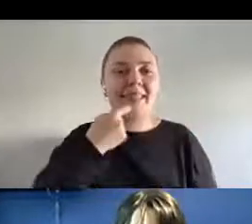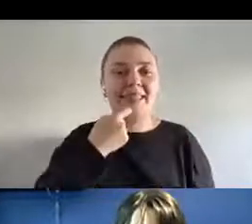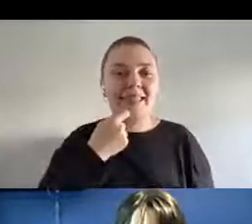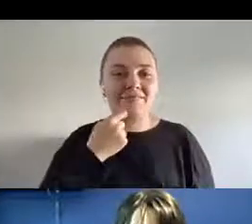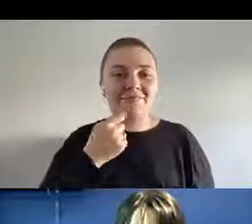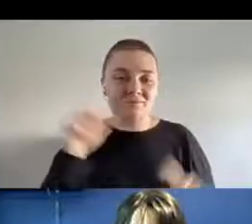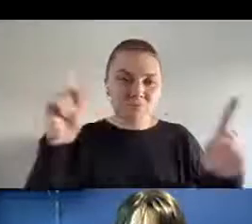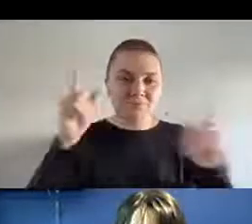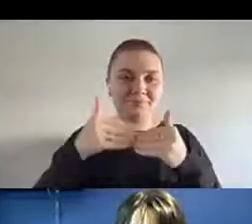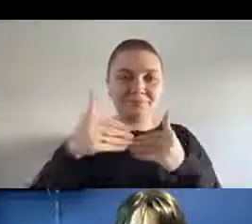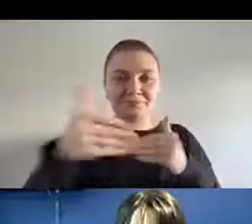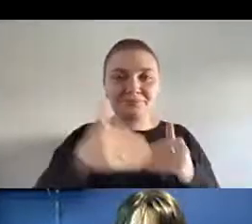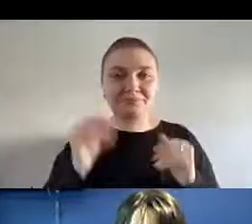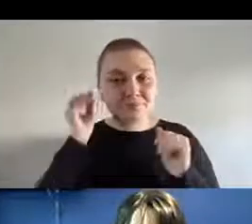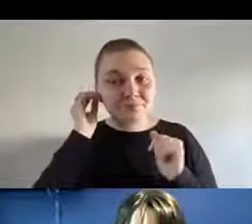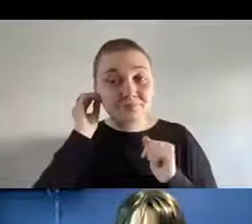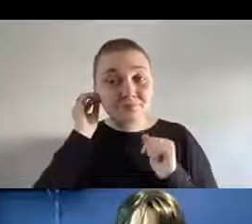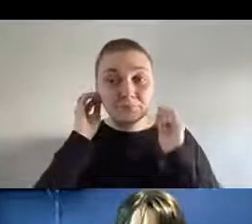session.